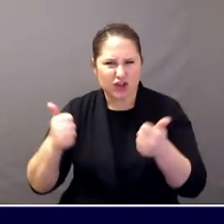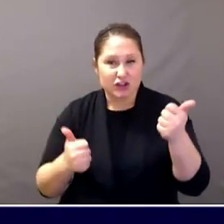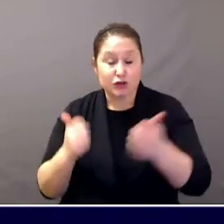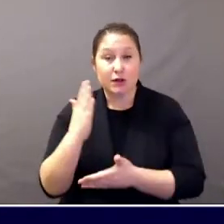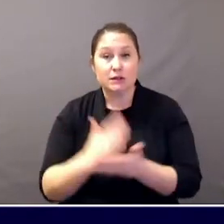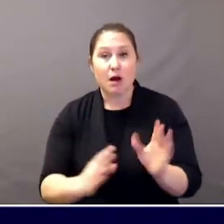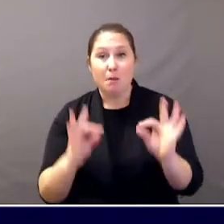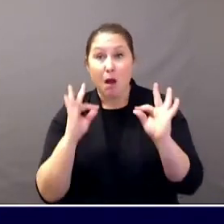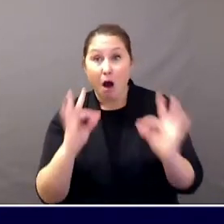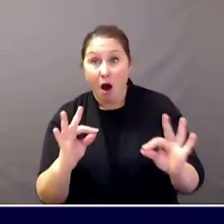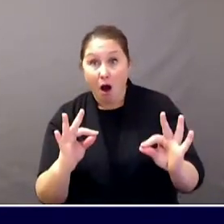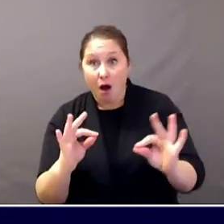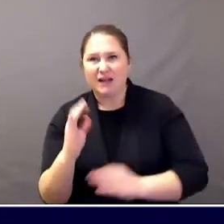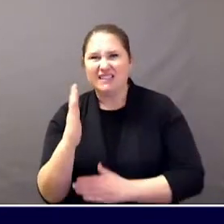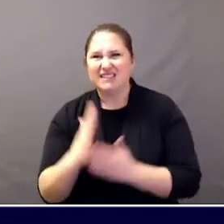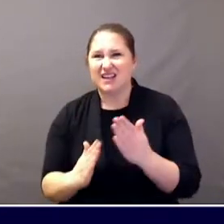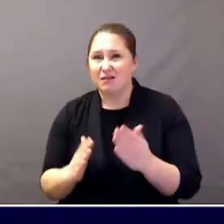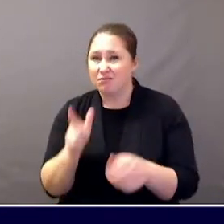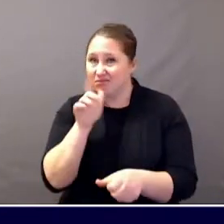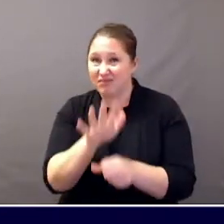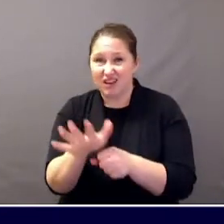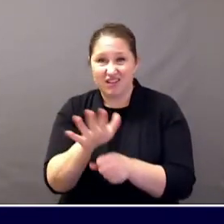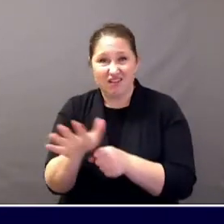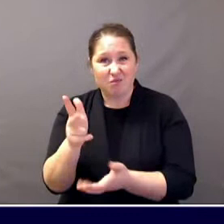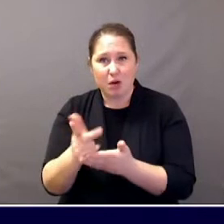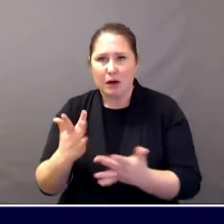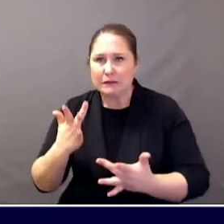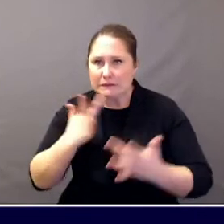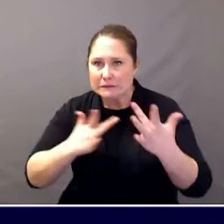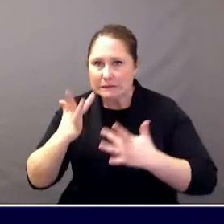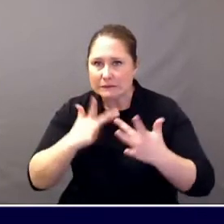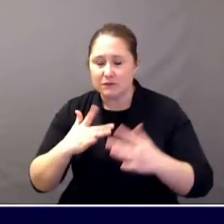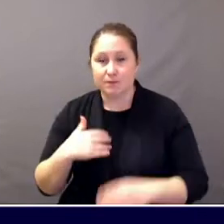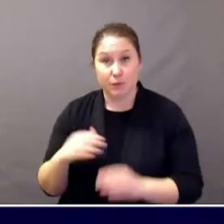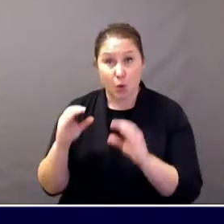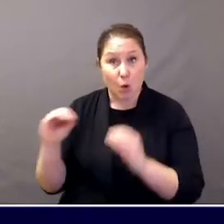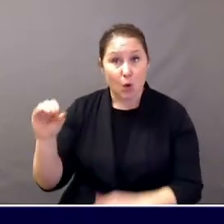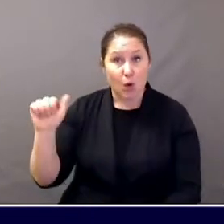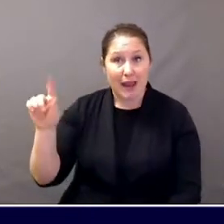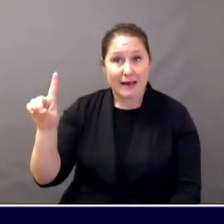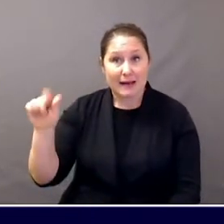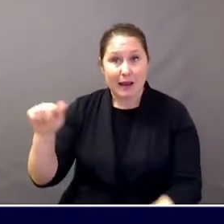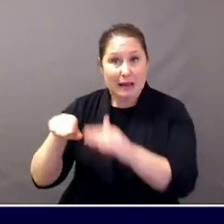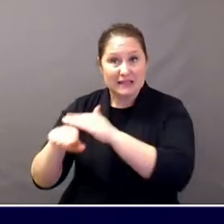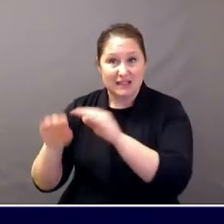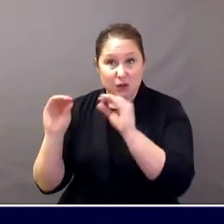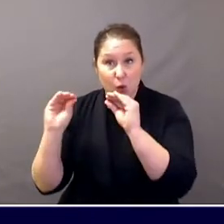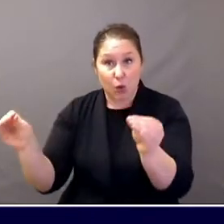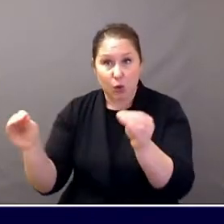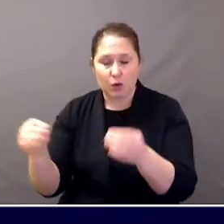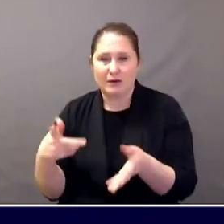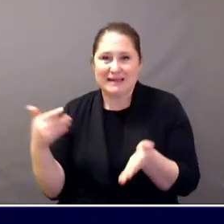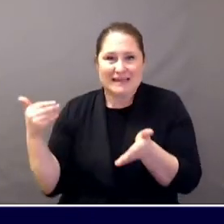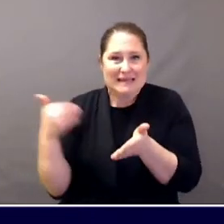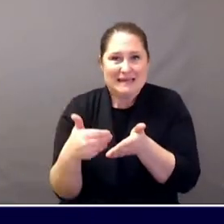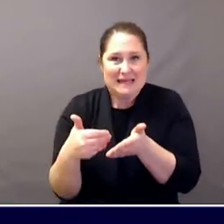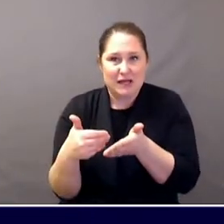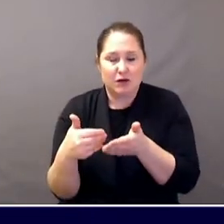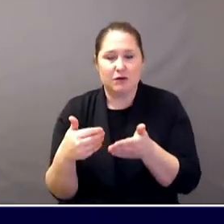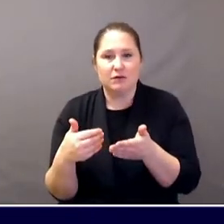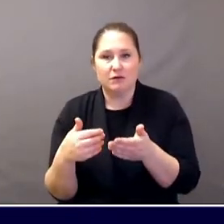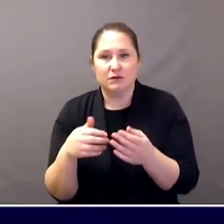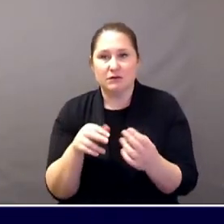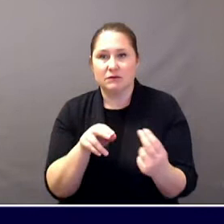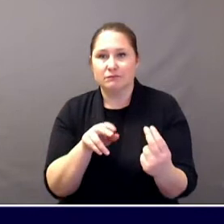not ADA accessible. Some may be too far off the main road. Some were too close to the main road, thus that there might be